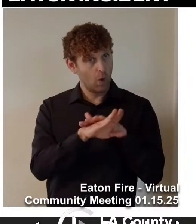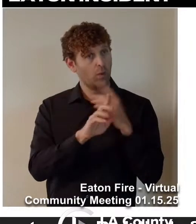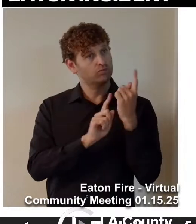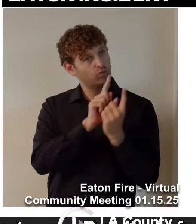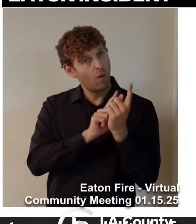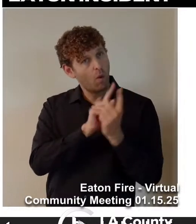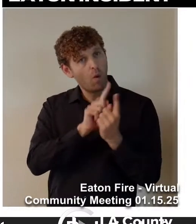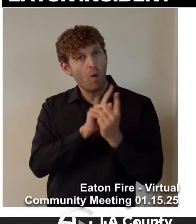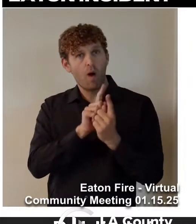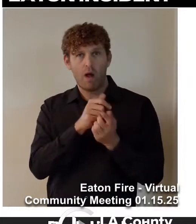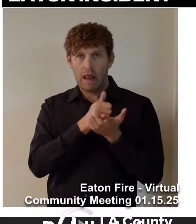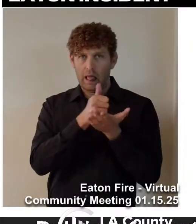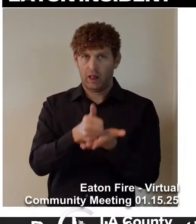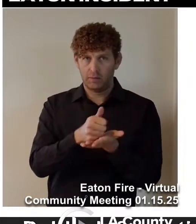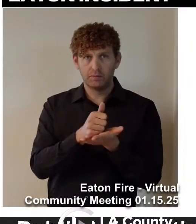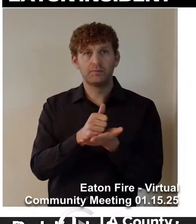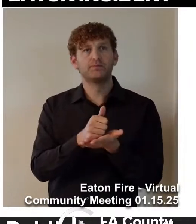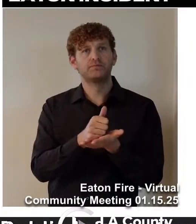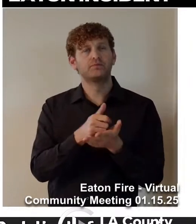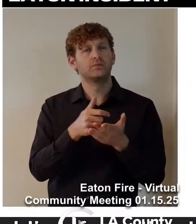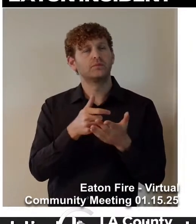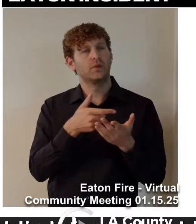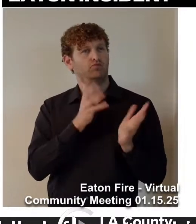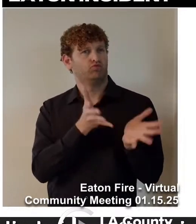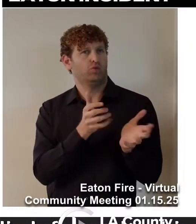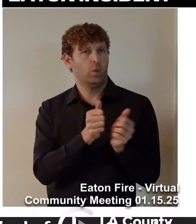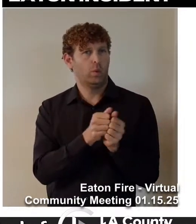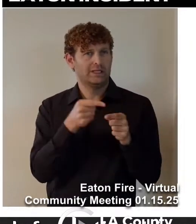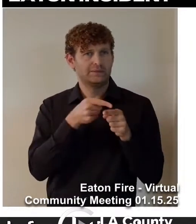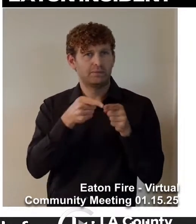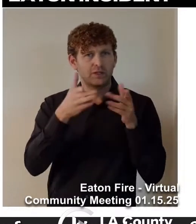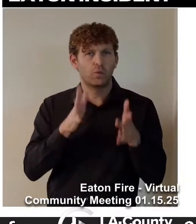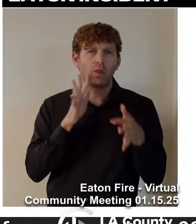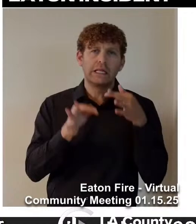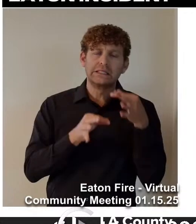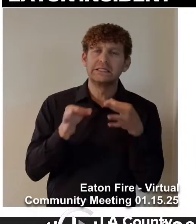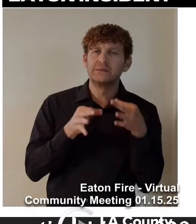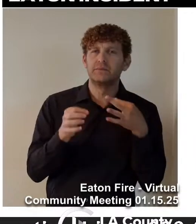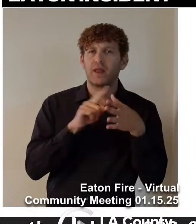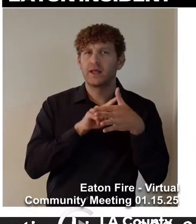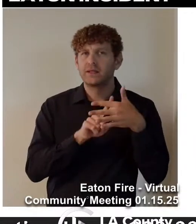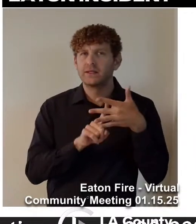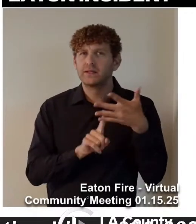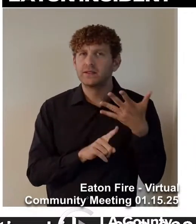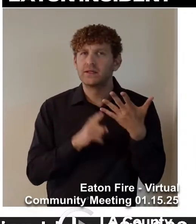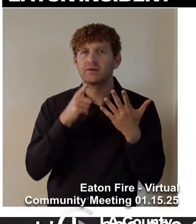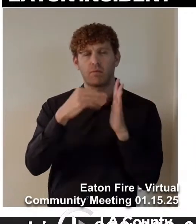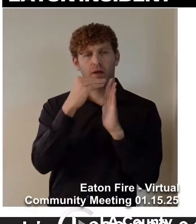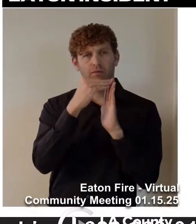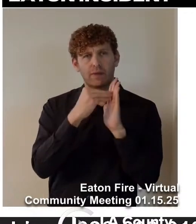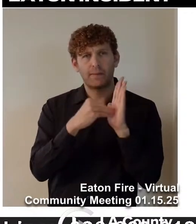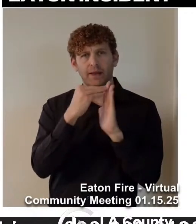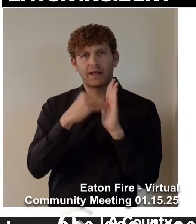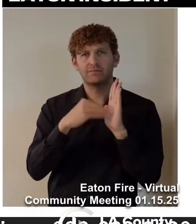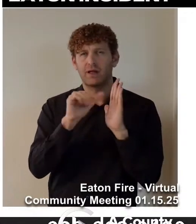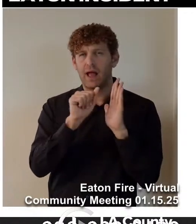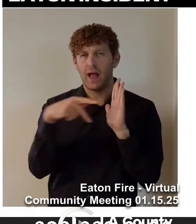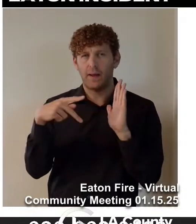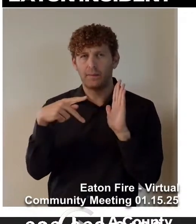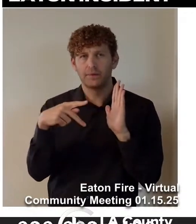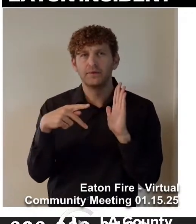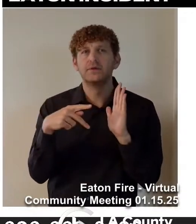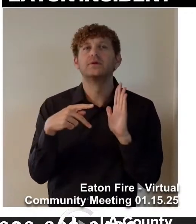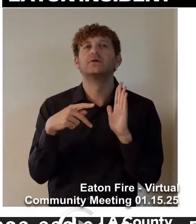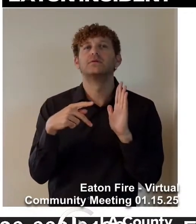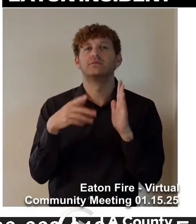assistance, talking to a FEMA specialist who will walk you question by question through that FEMA app to help you complete that application